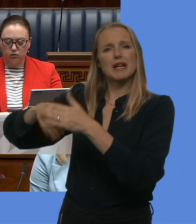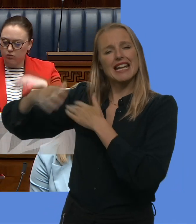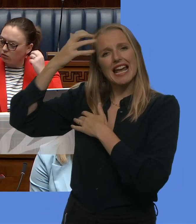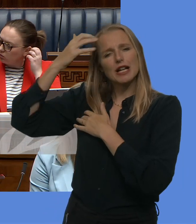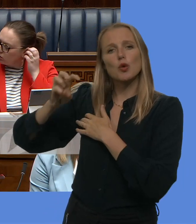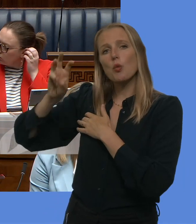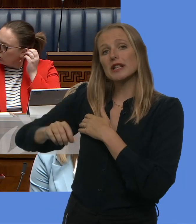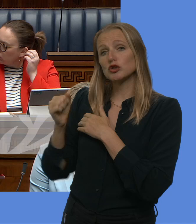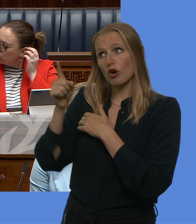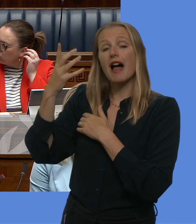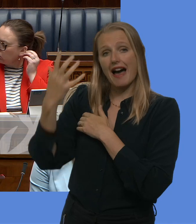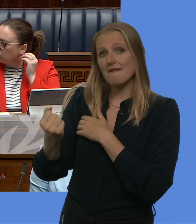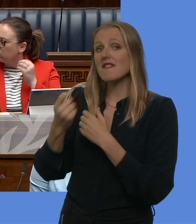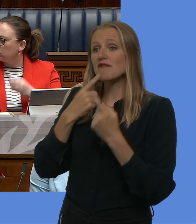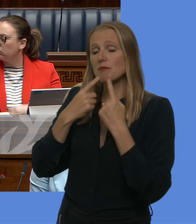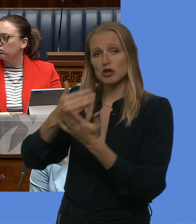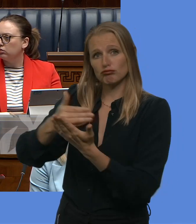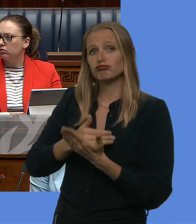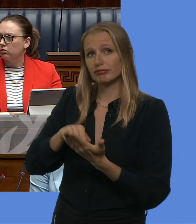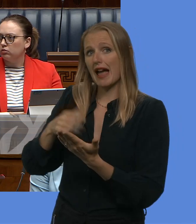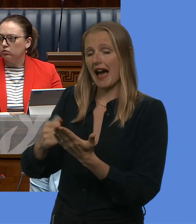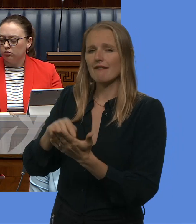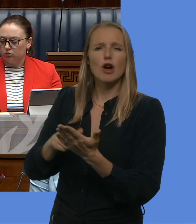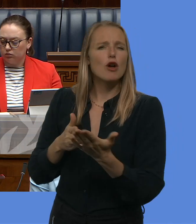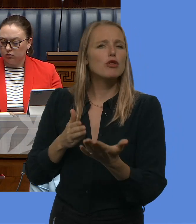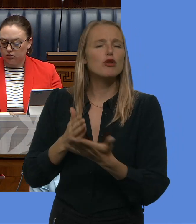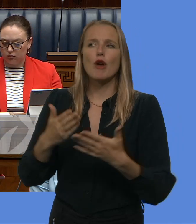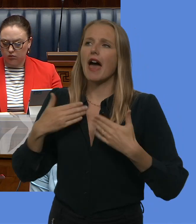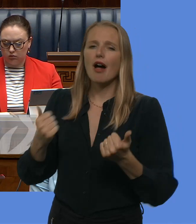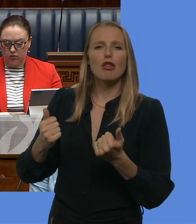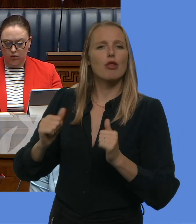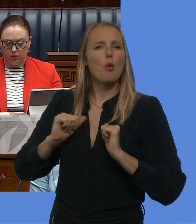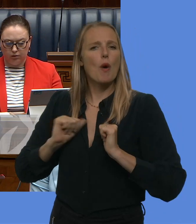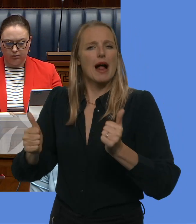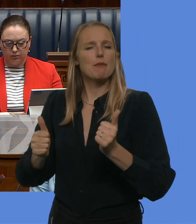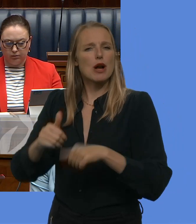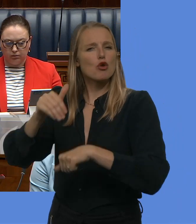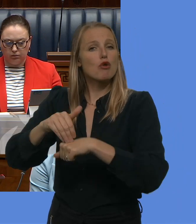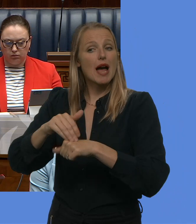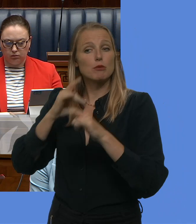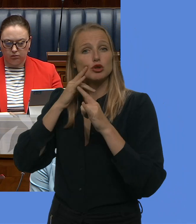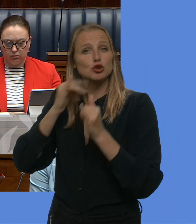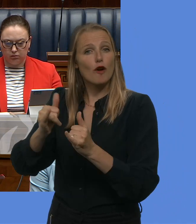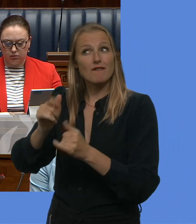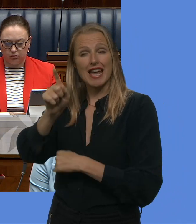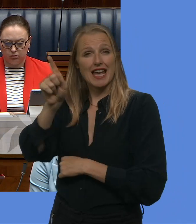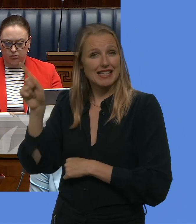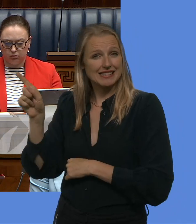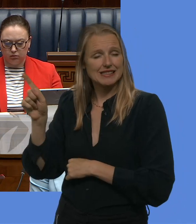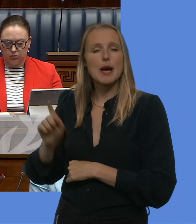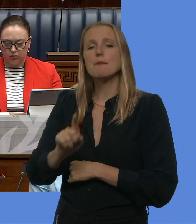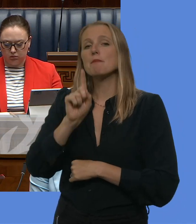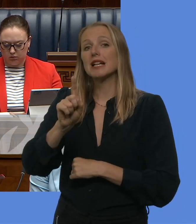Wales and Scotland, and that has been carried out through a range of health, well-being and crime surveys. However, our understanding is that data